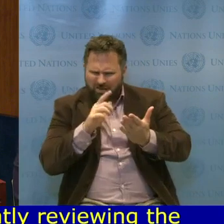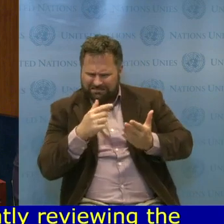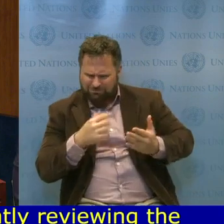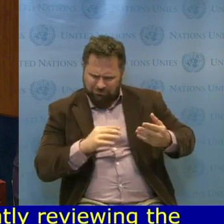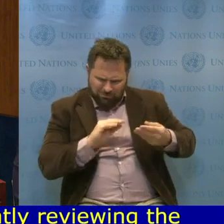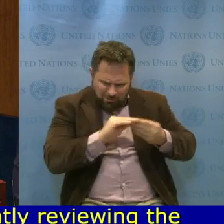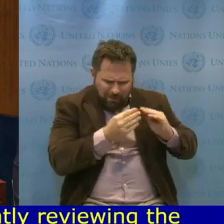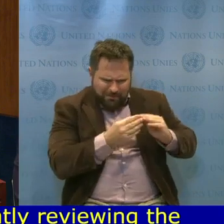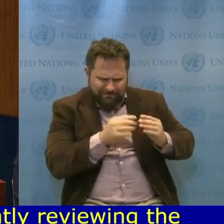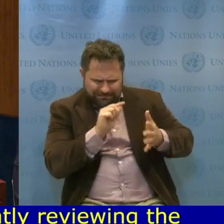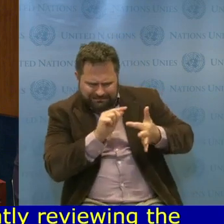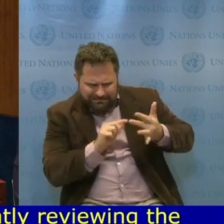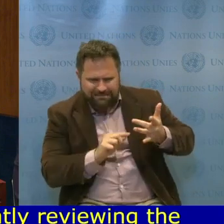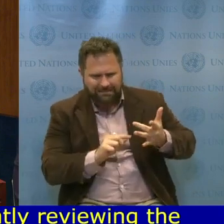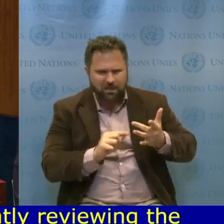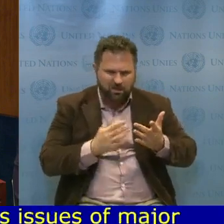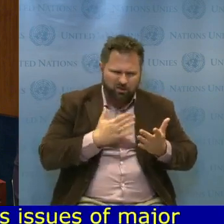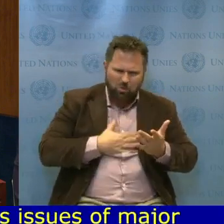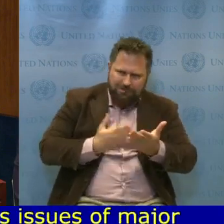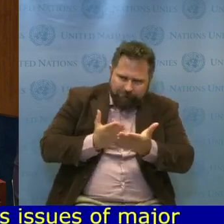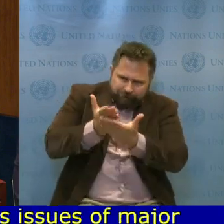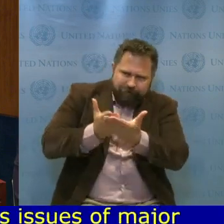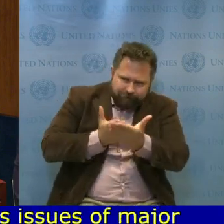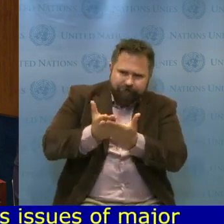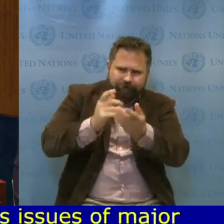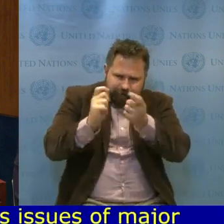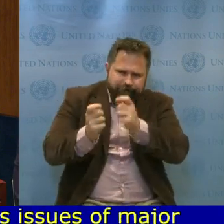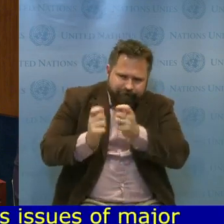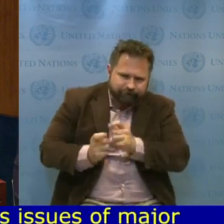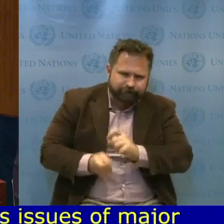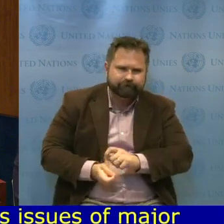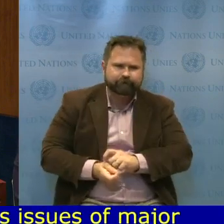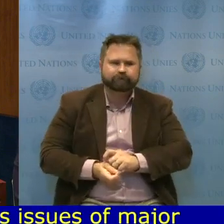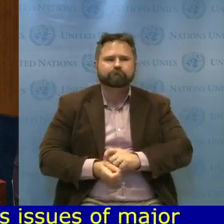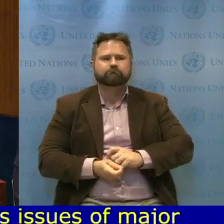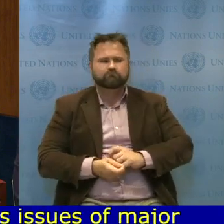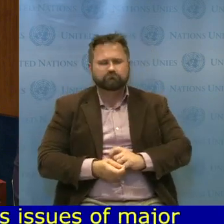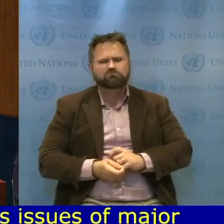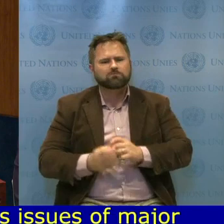to ask to the panelists is to inquire